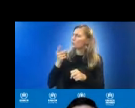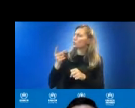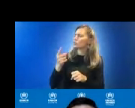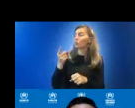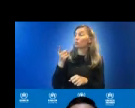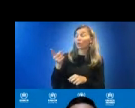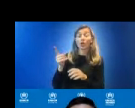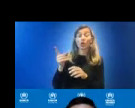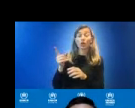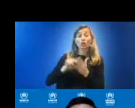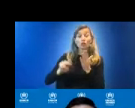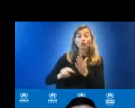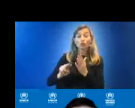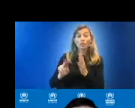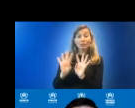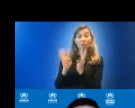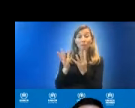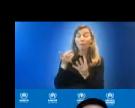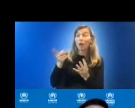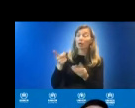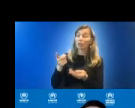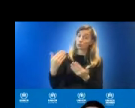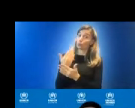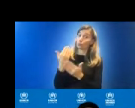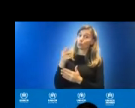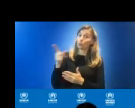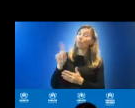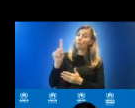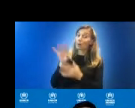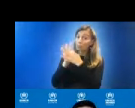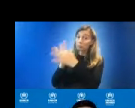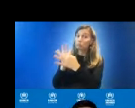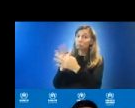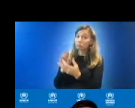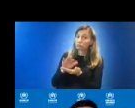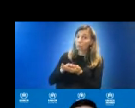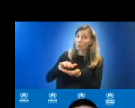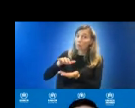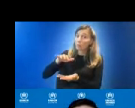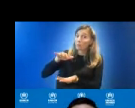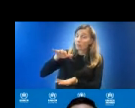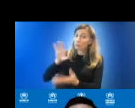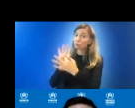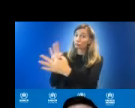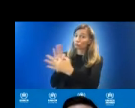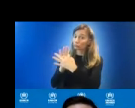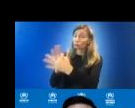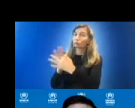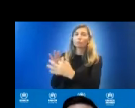we've been continuing to grow our engagement with. But we've seen that in addition to our work on